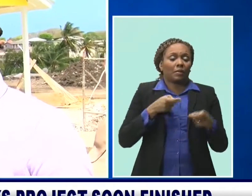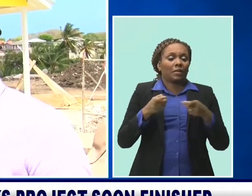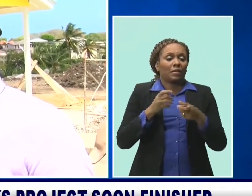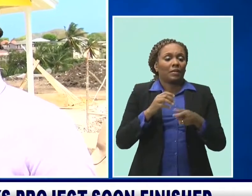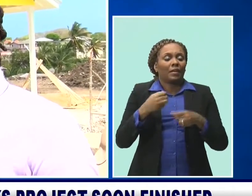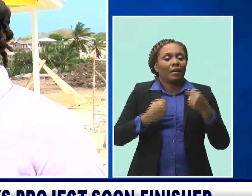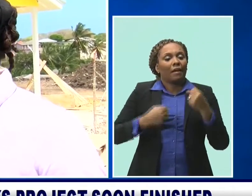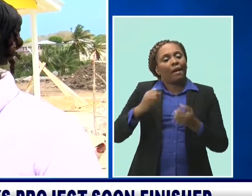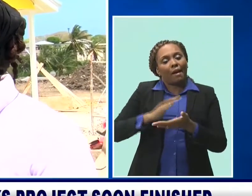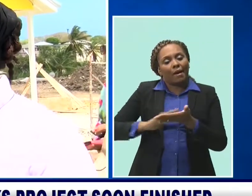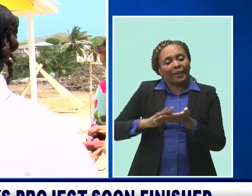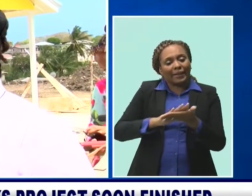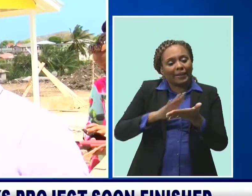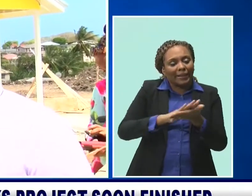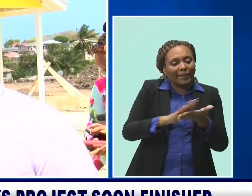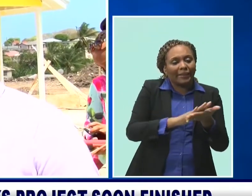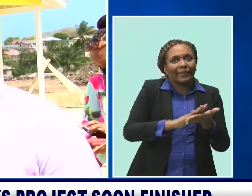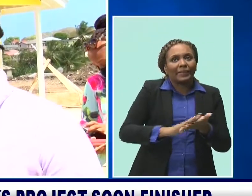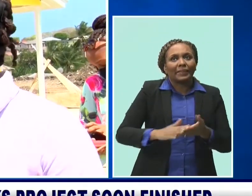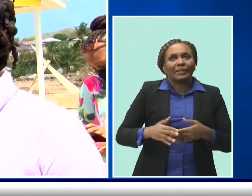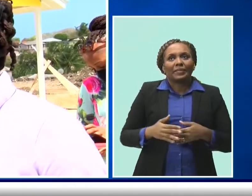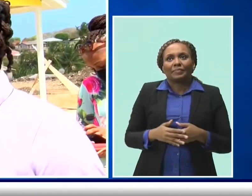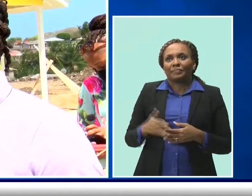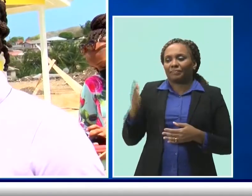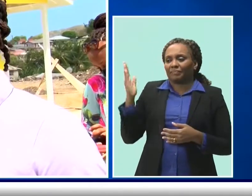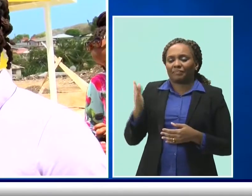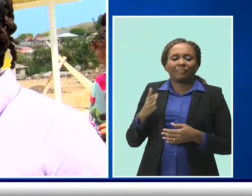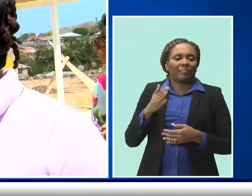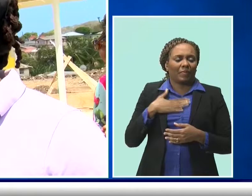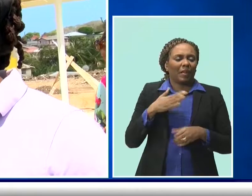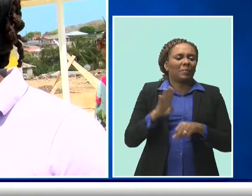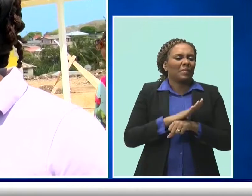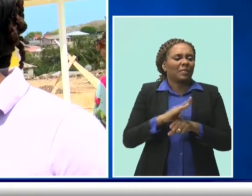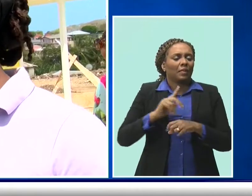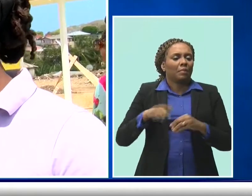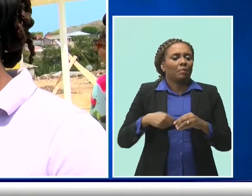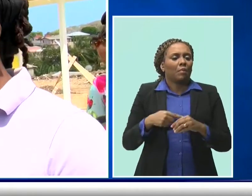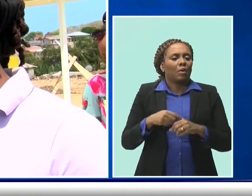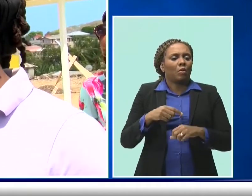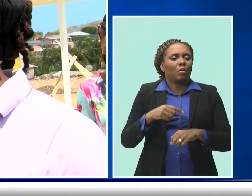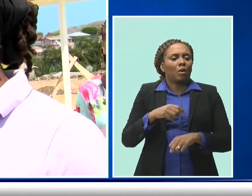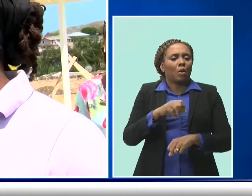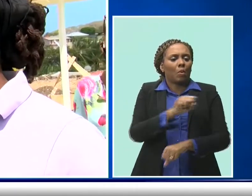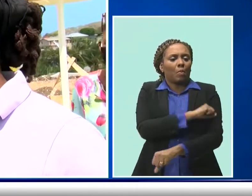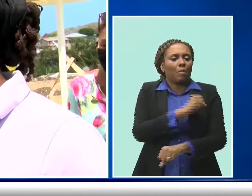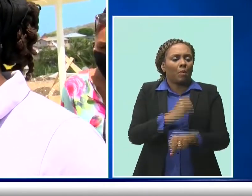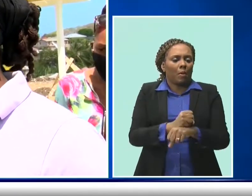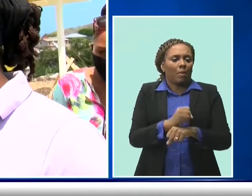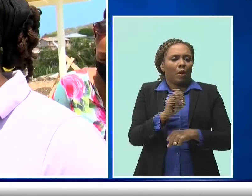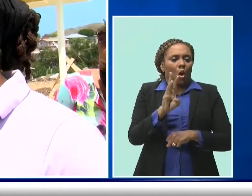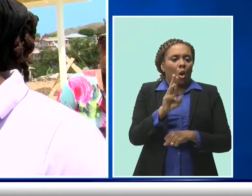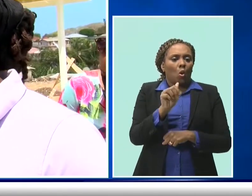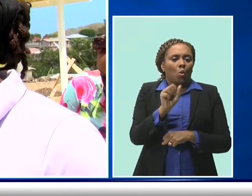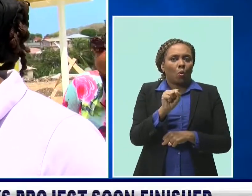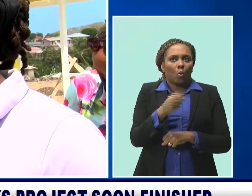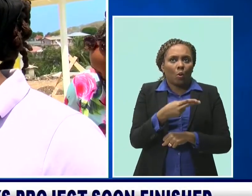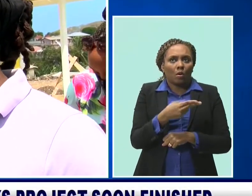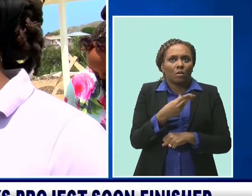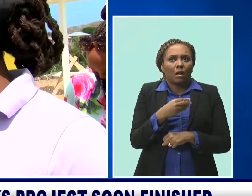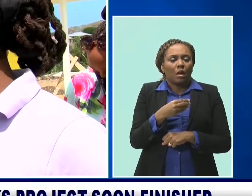vision for his business. Touchless is power wash, okay, is soap, power wash and a